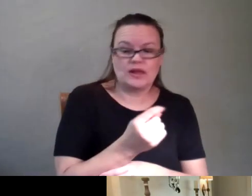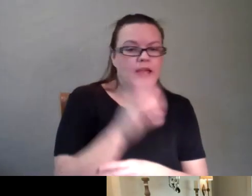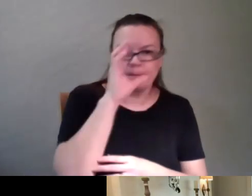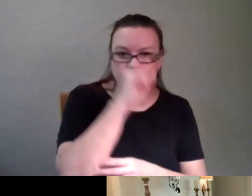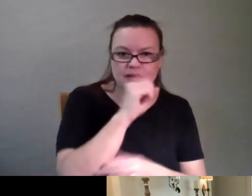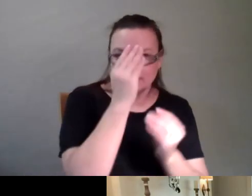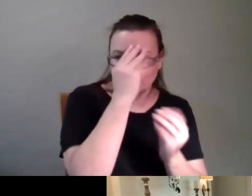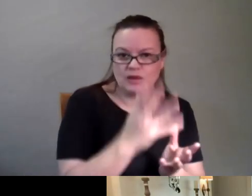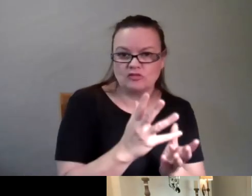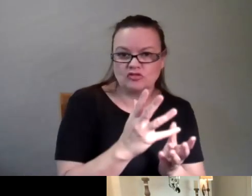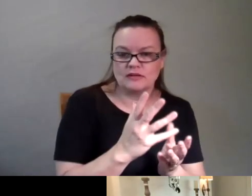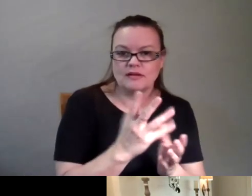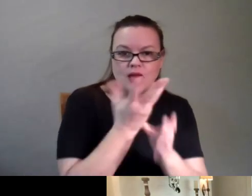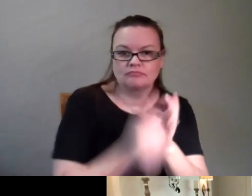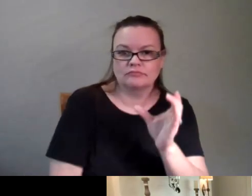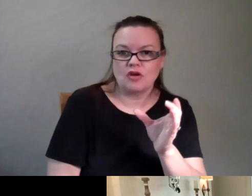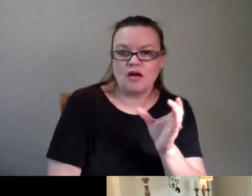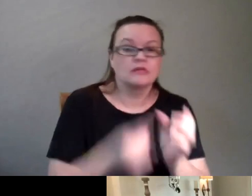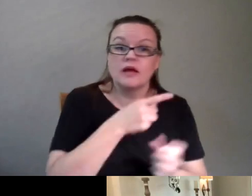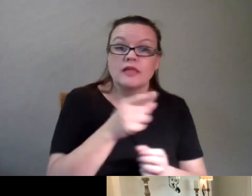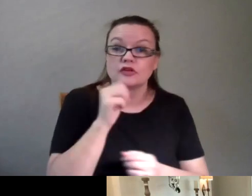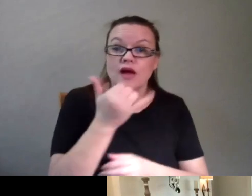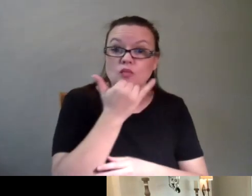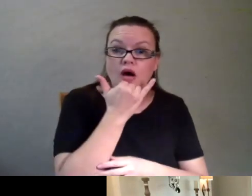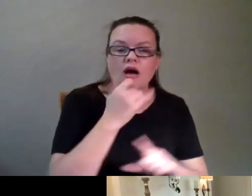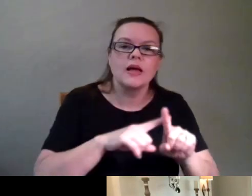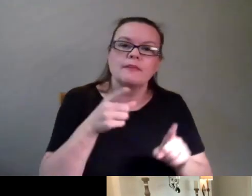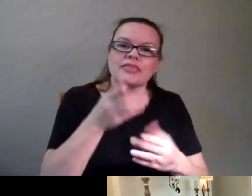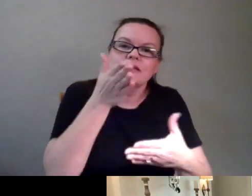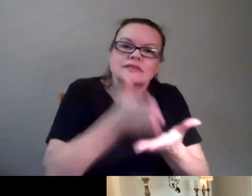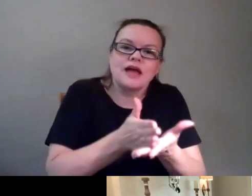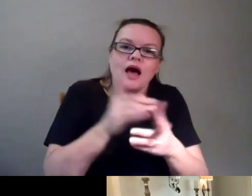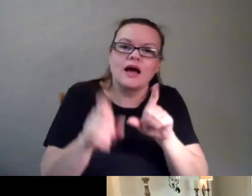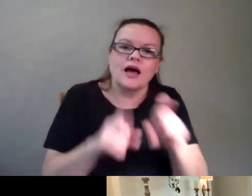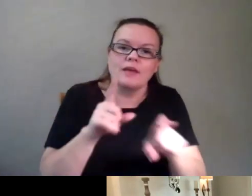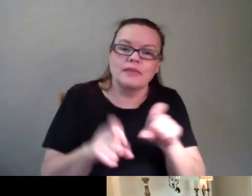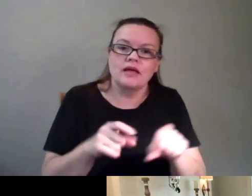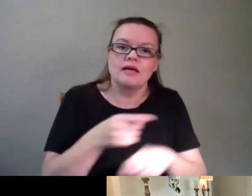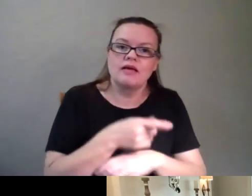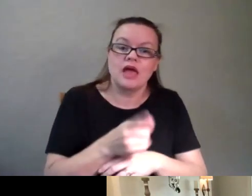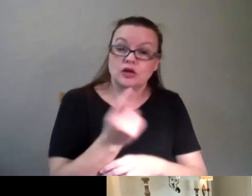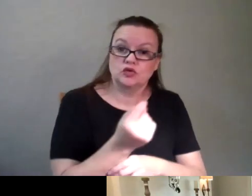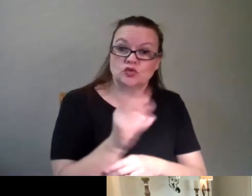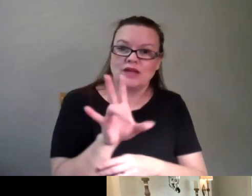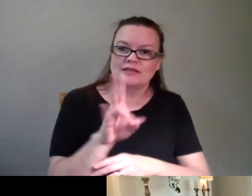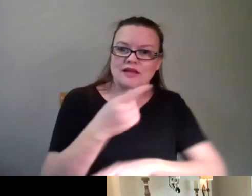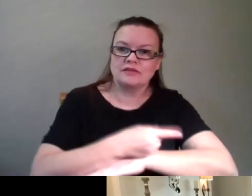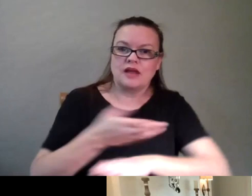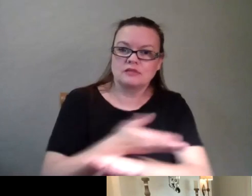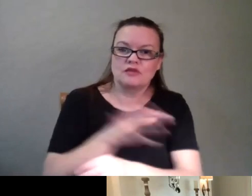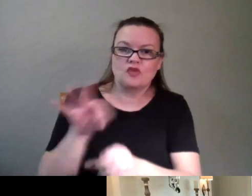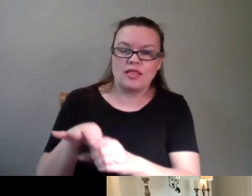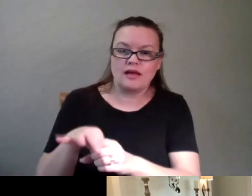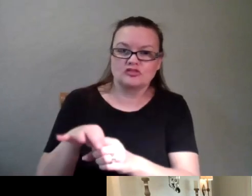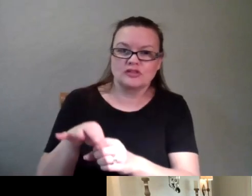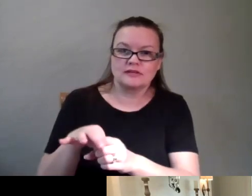wrong. They were just being misreported by saying the day before the election that they represented the day